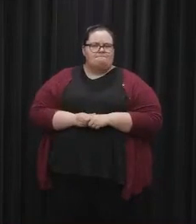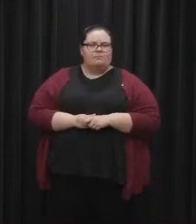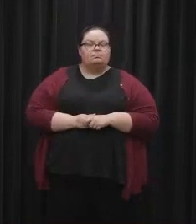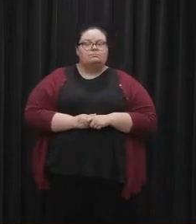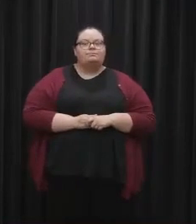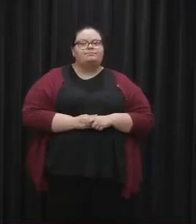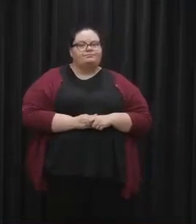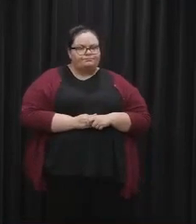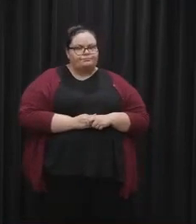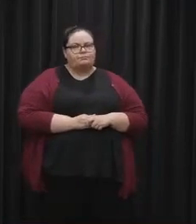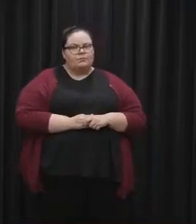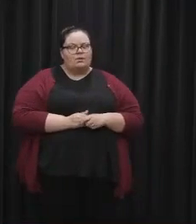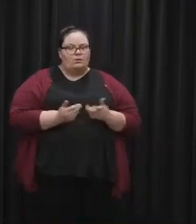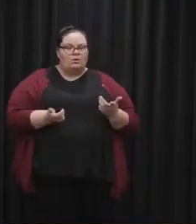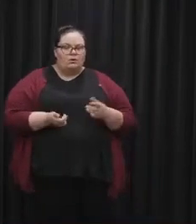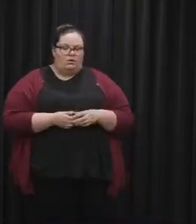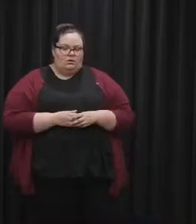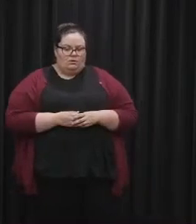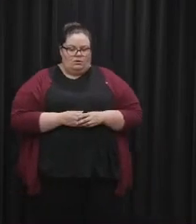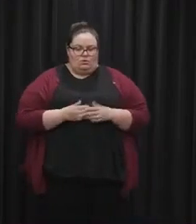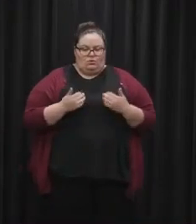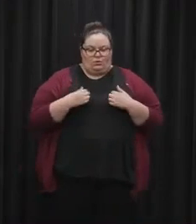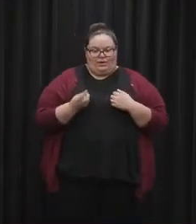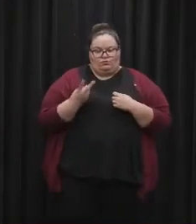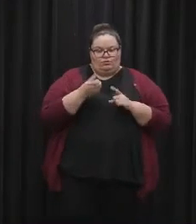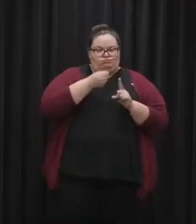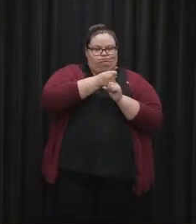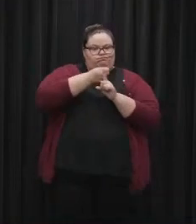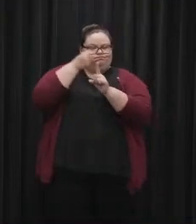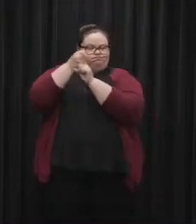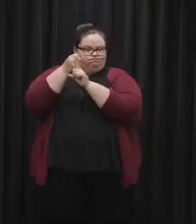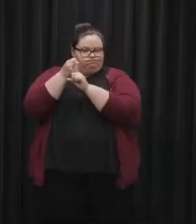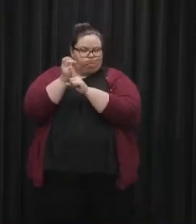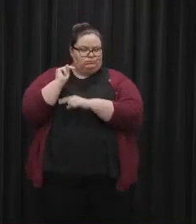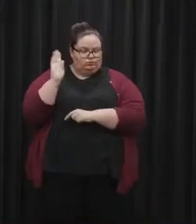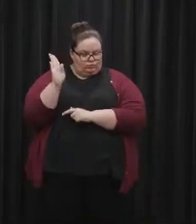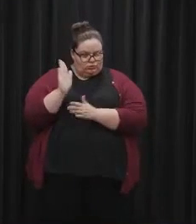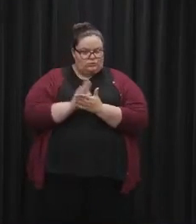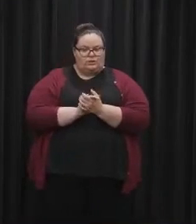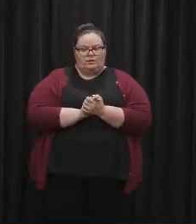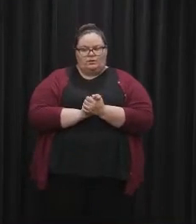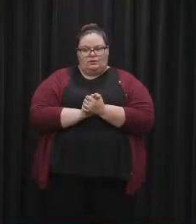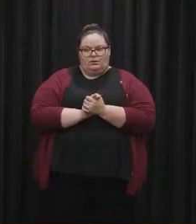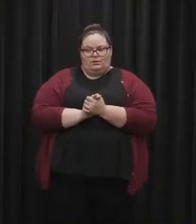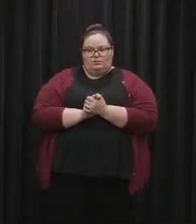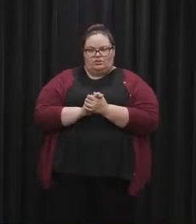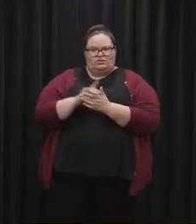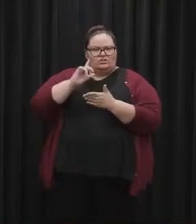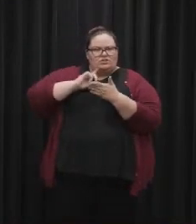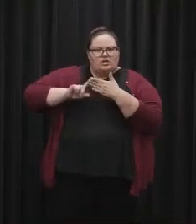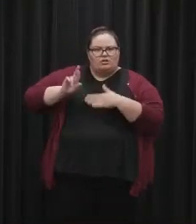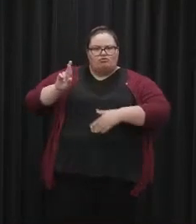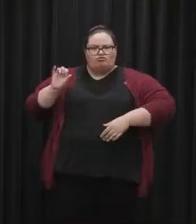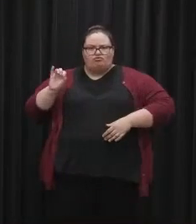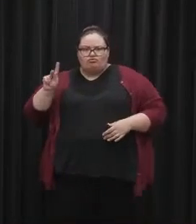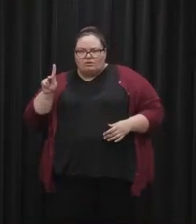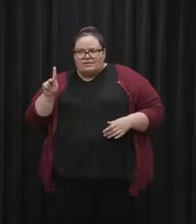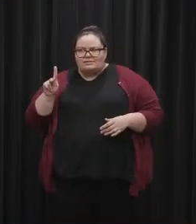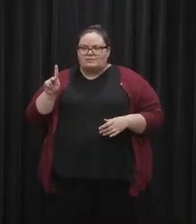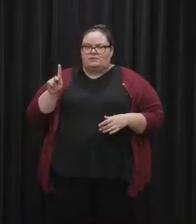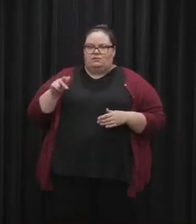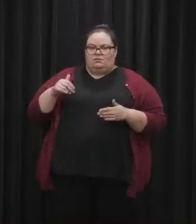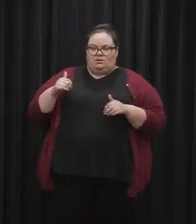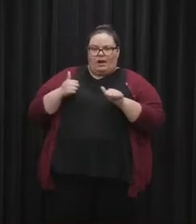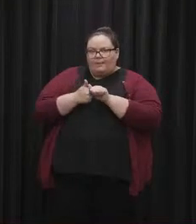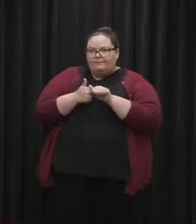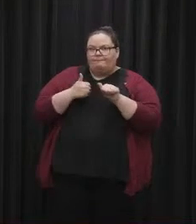Well, again, with any outbreak, and we have two ongoing at the same time, it's all about updating our risk assessment regularly as we